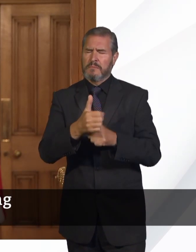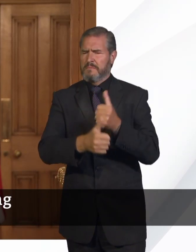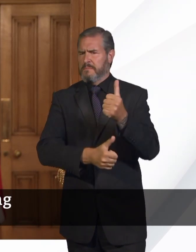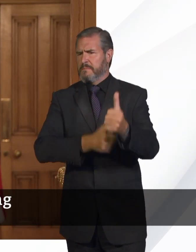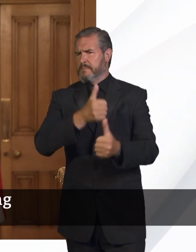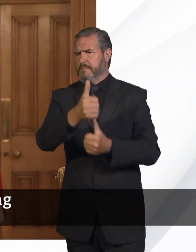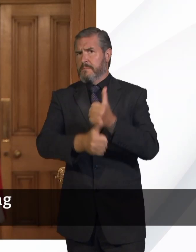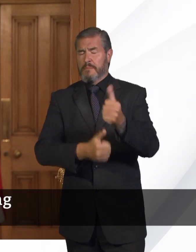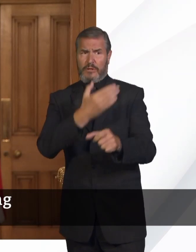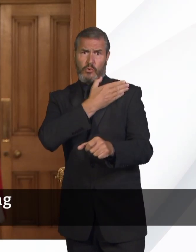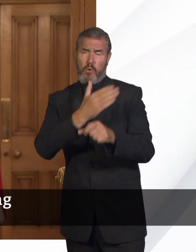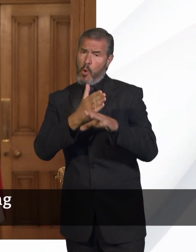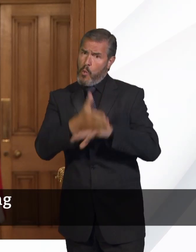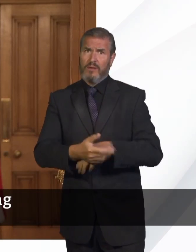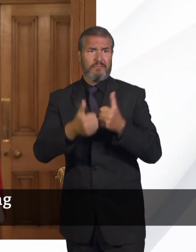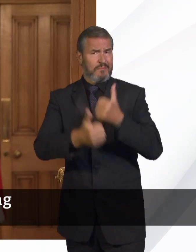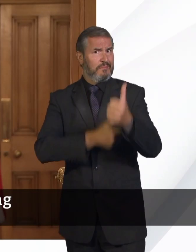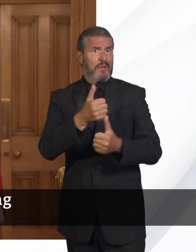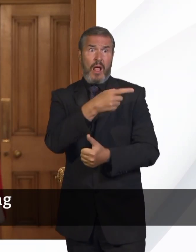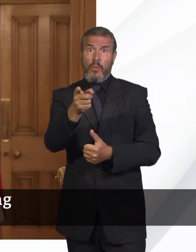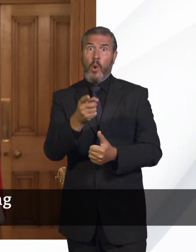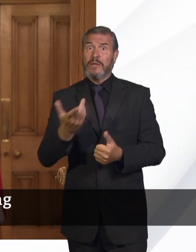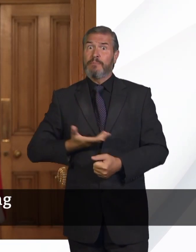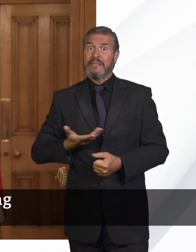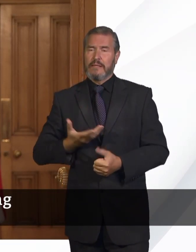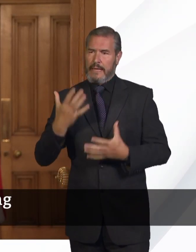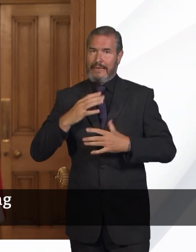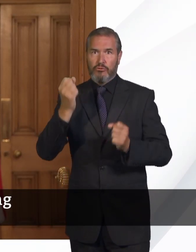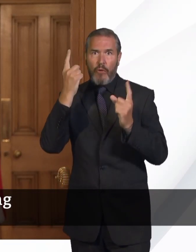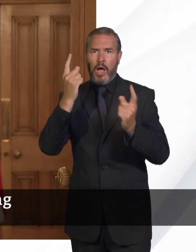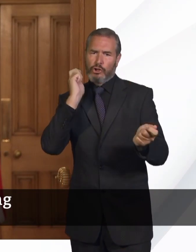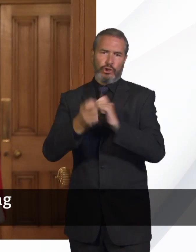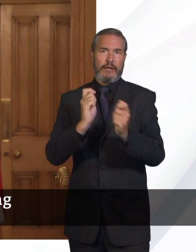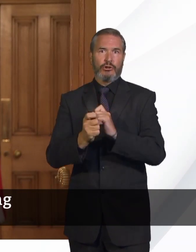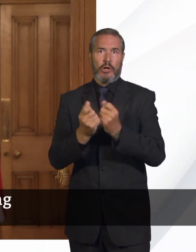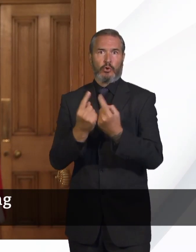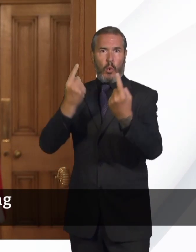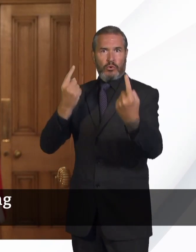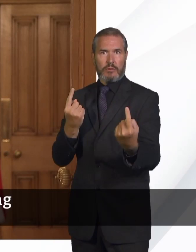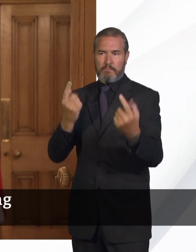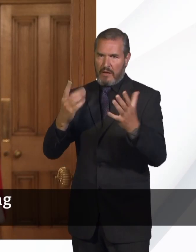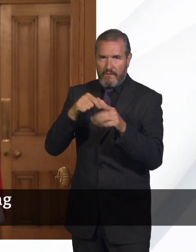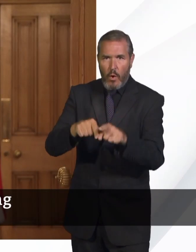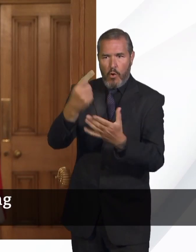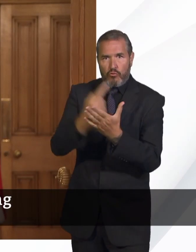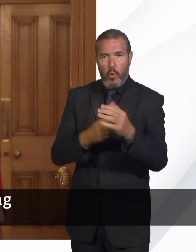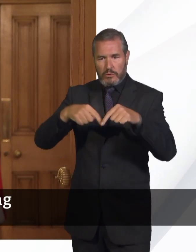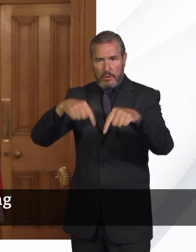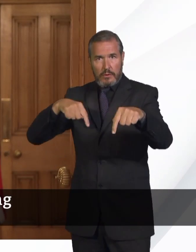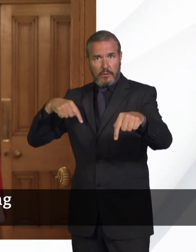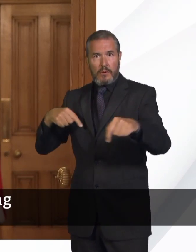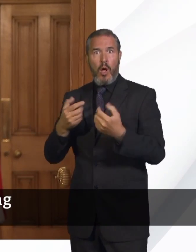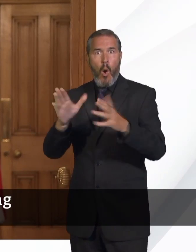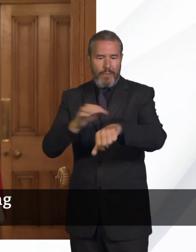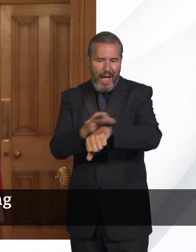period. Many of these businesses rapidly adapted to introduce social distancing early on, including special